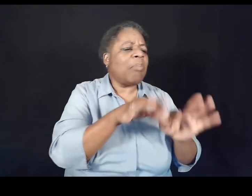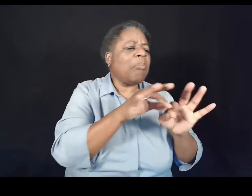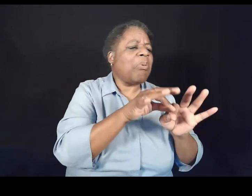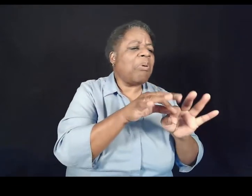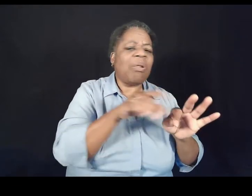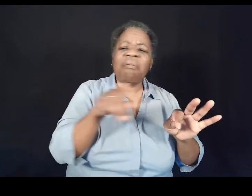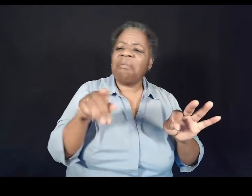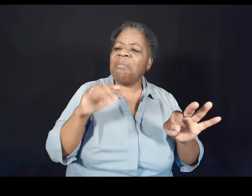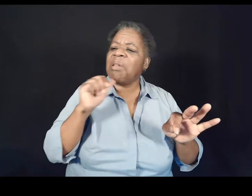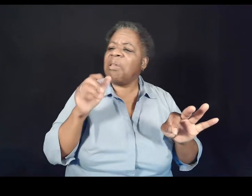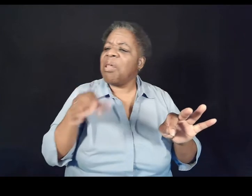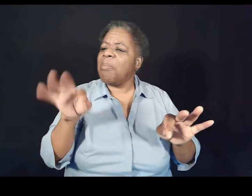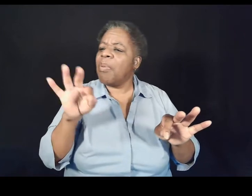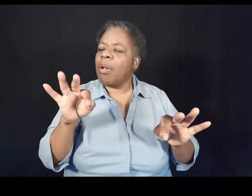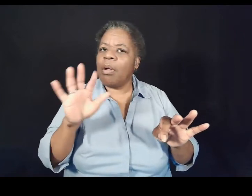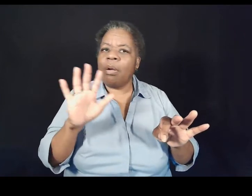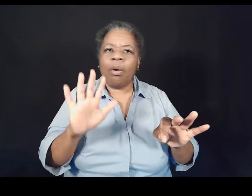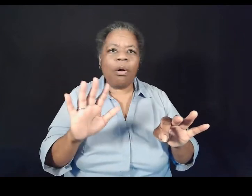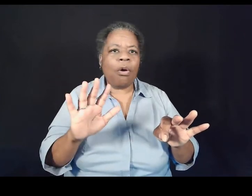Lord, have mercy.